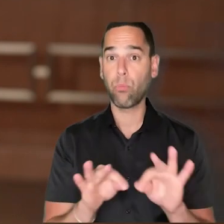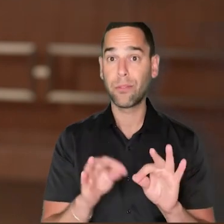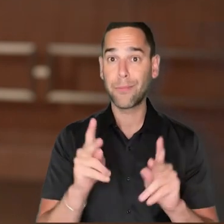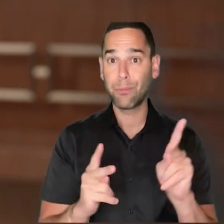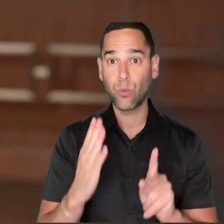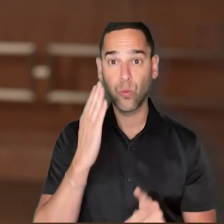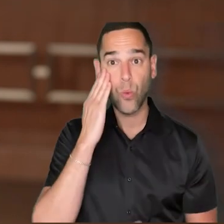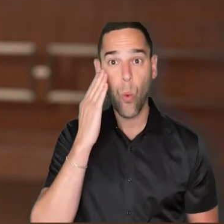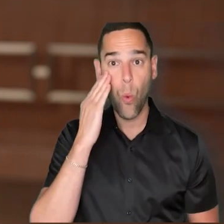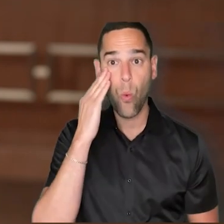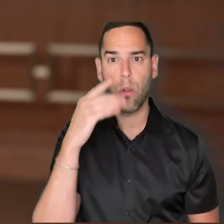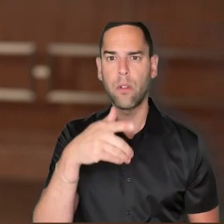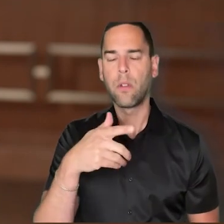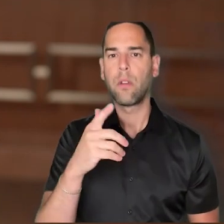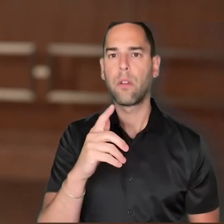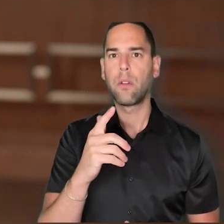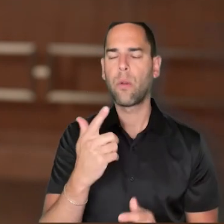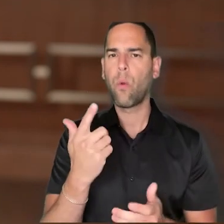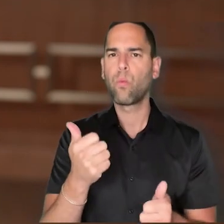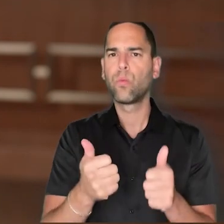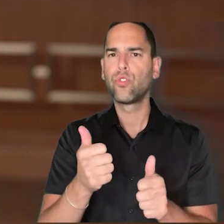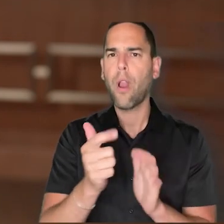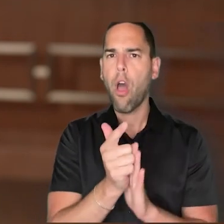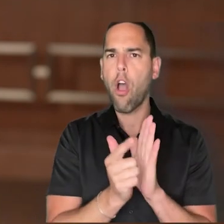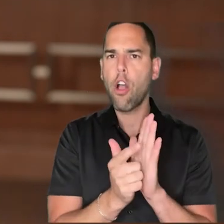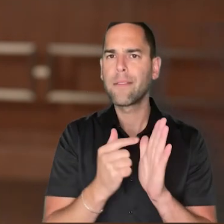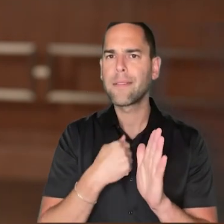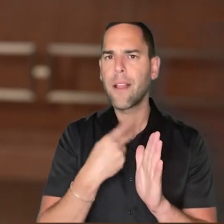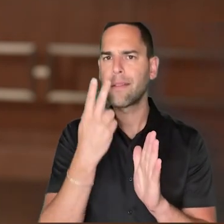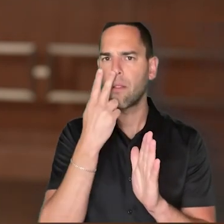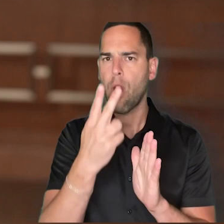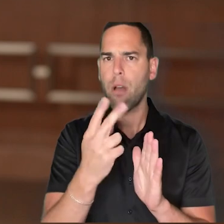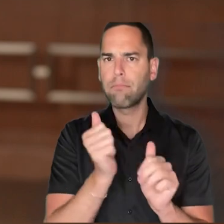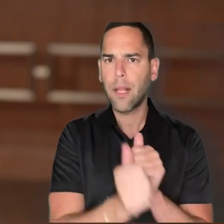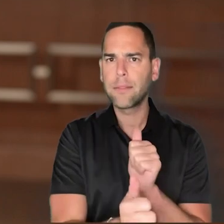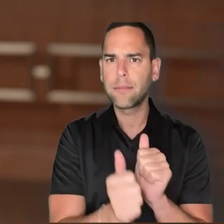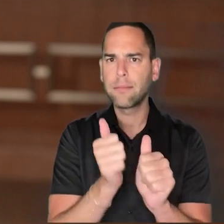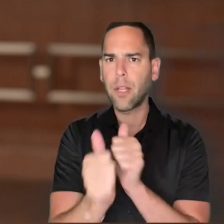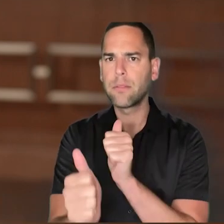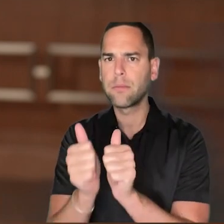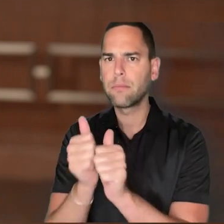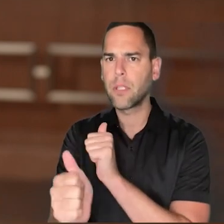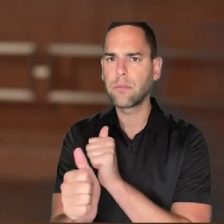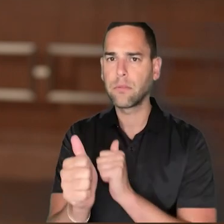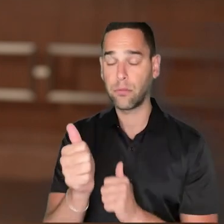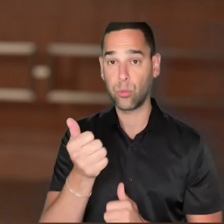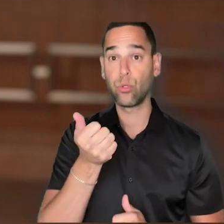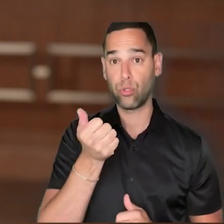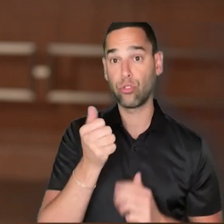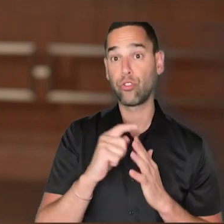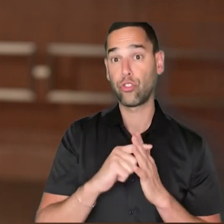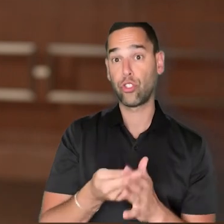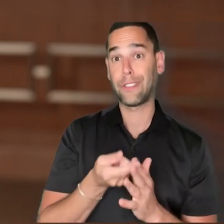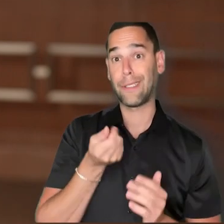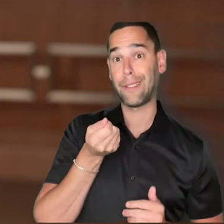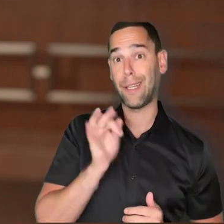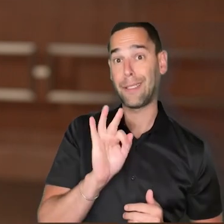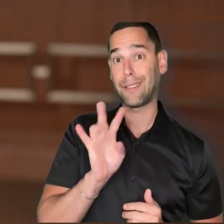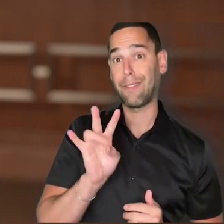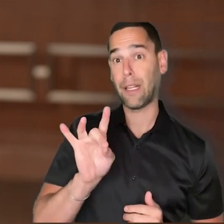is important for people to realize is the laws that we saw coming into being